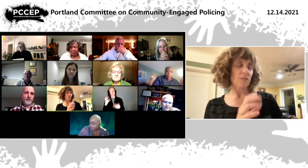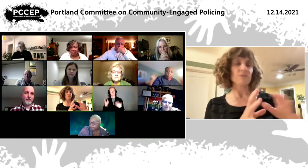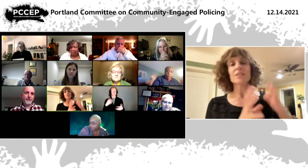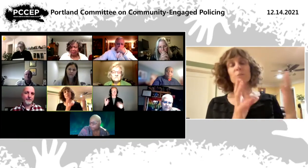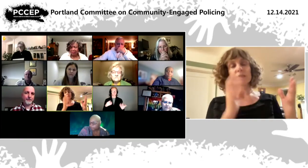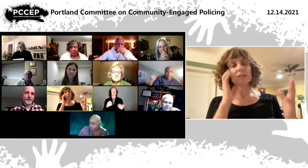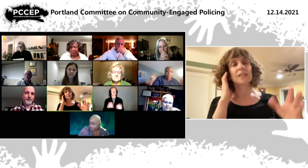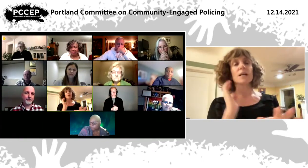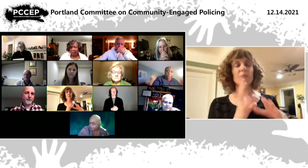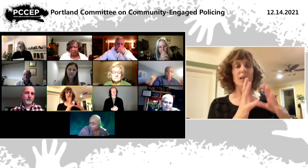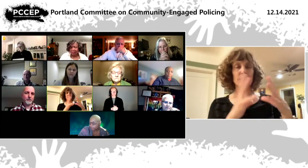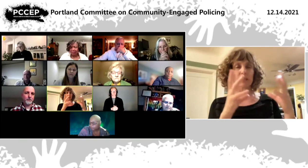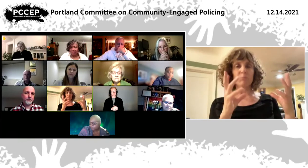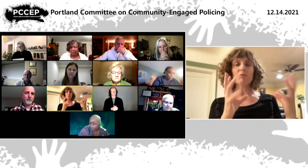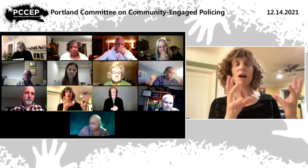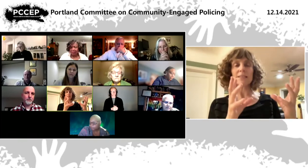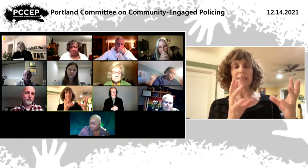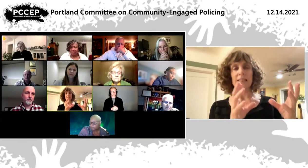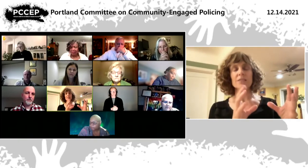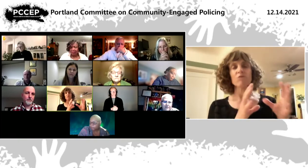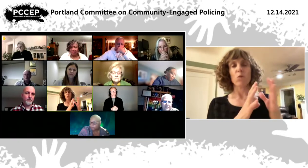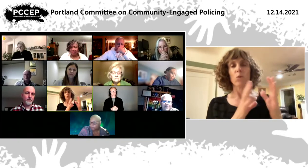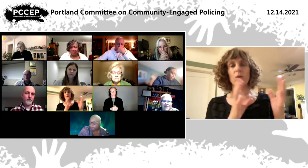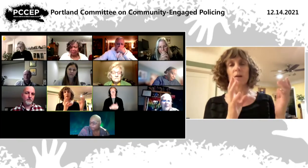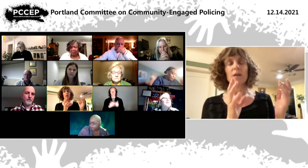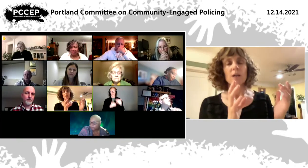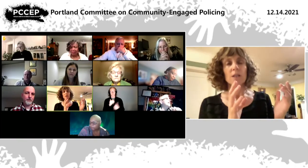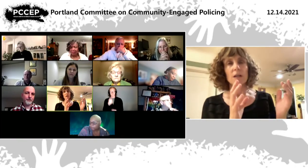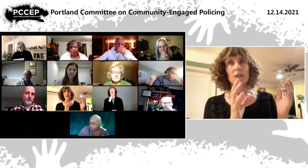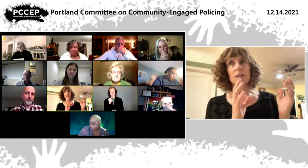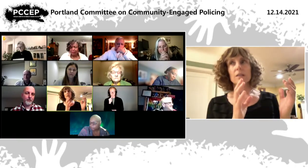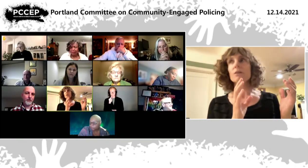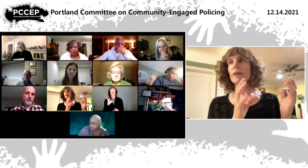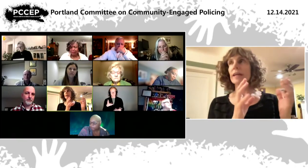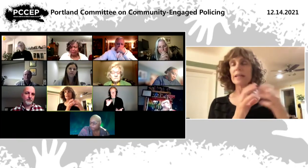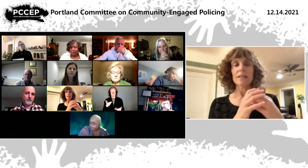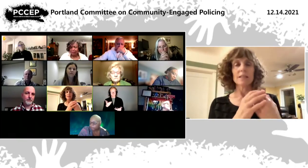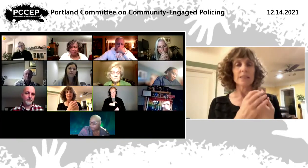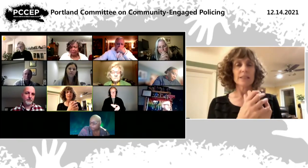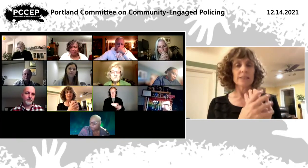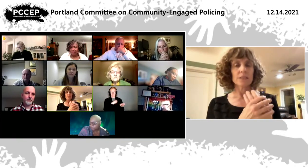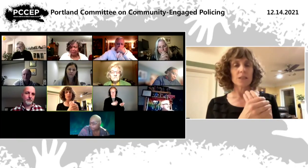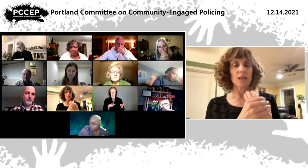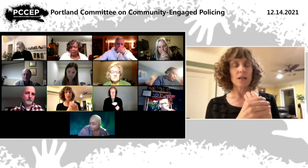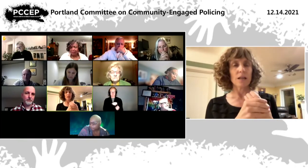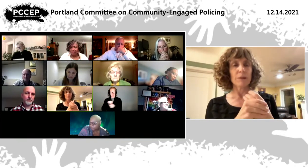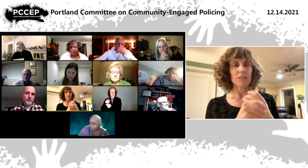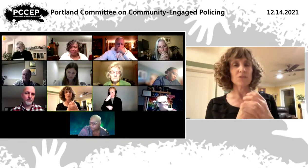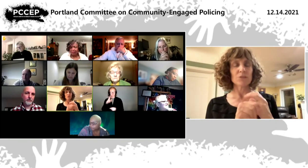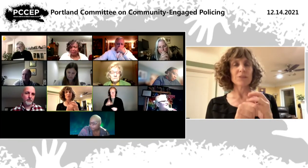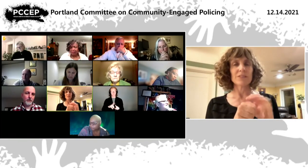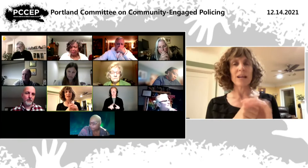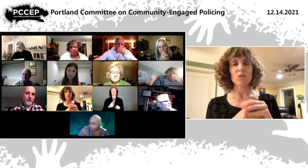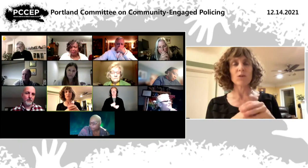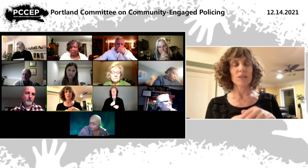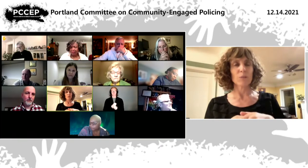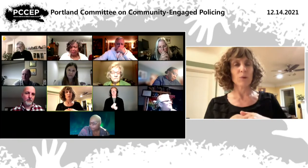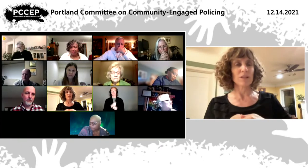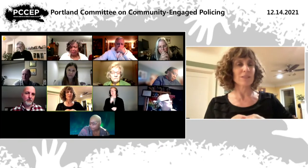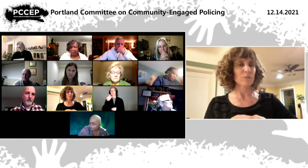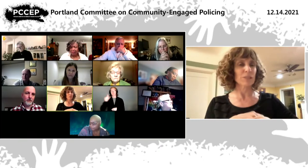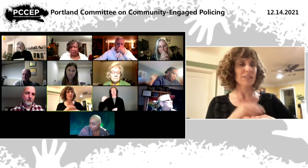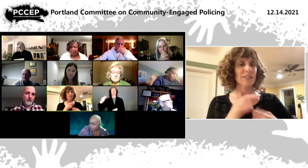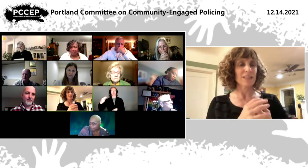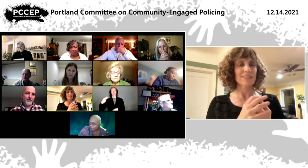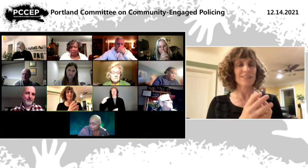I don't know if it's so much the timeline, but the process for creating these, I'm not going to use the word town hall anymore